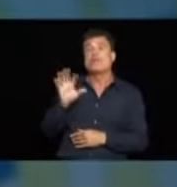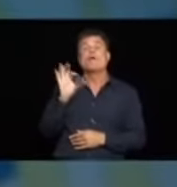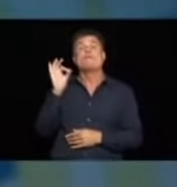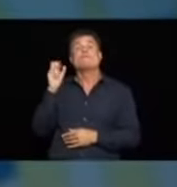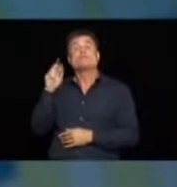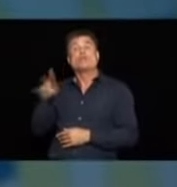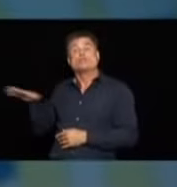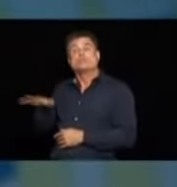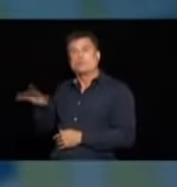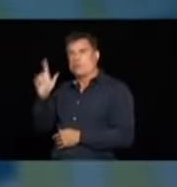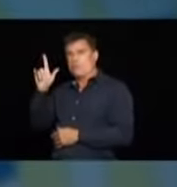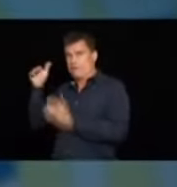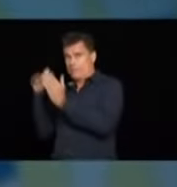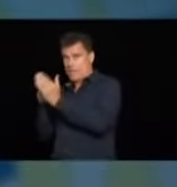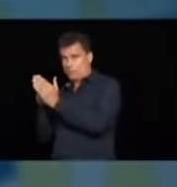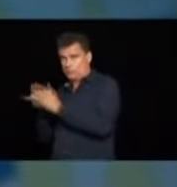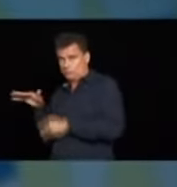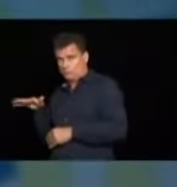18,474 in Vancouver Island Health,